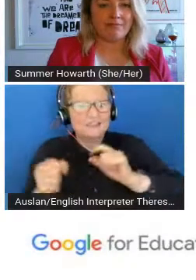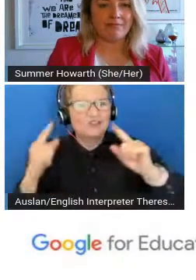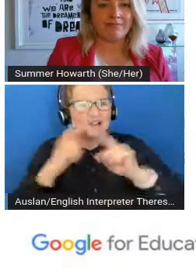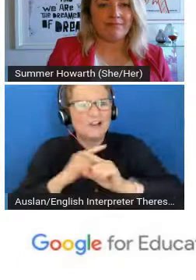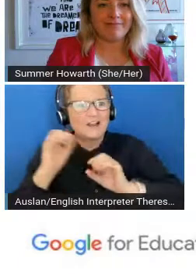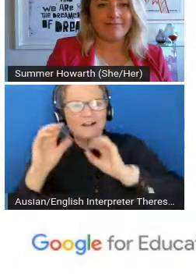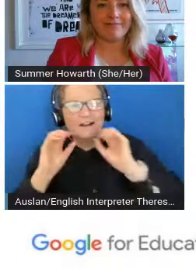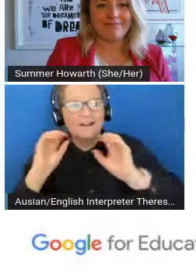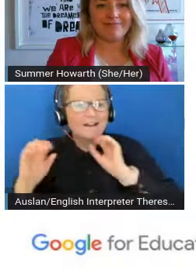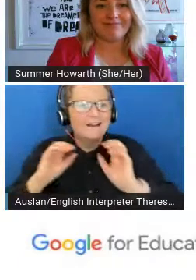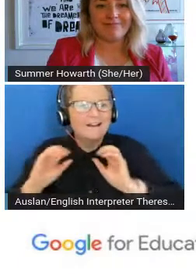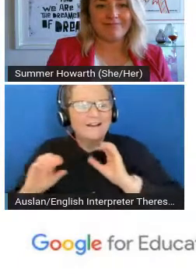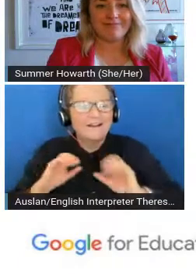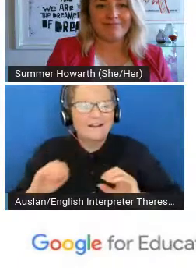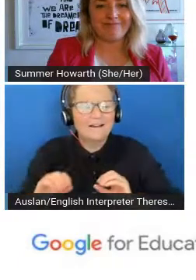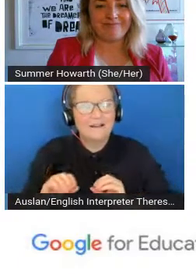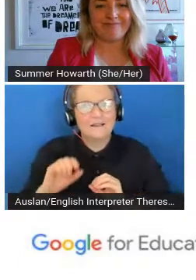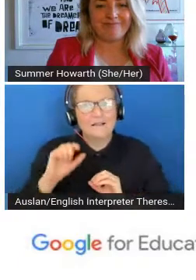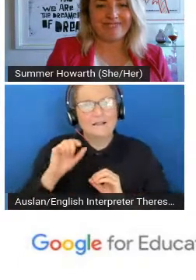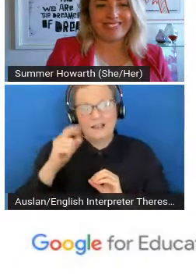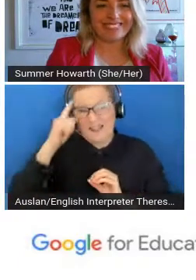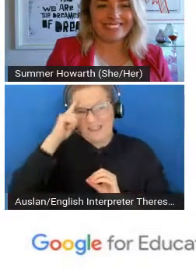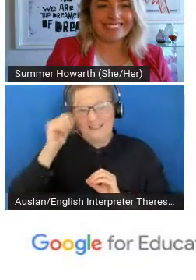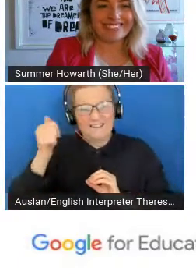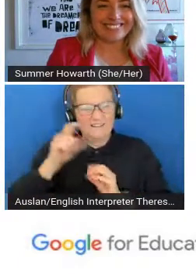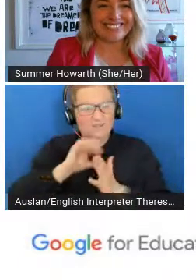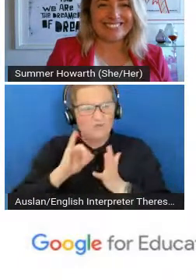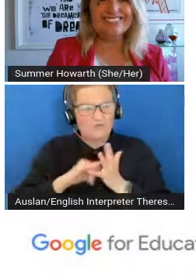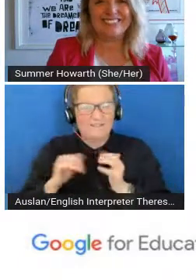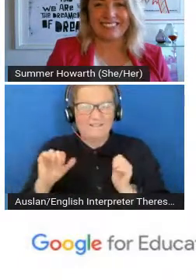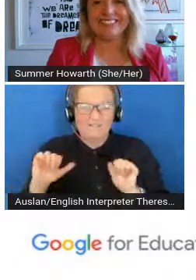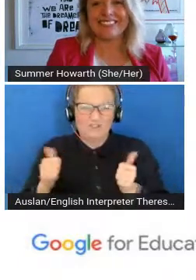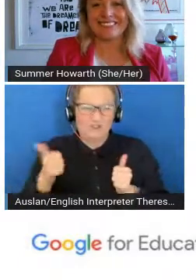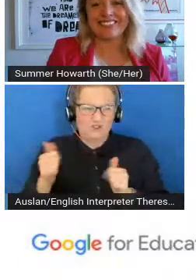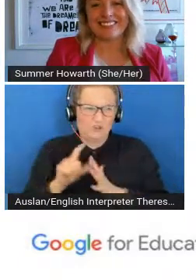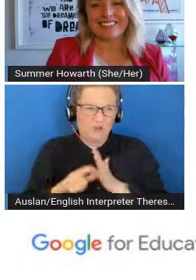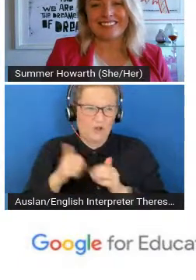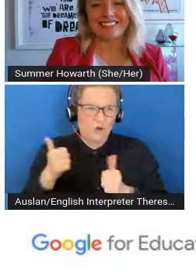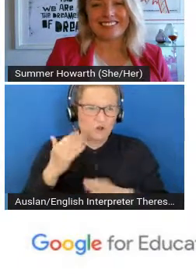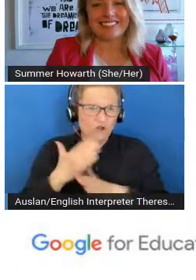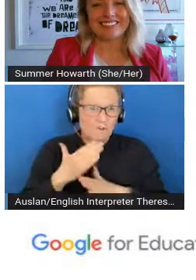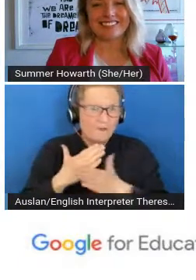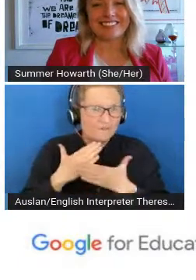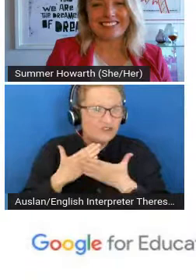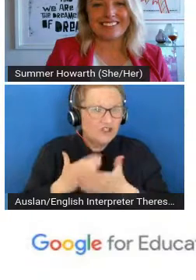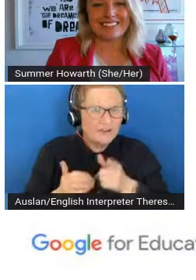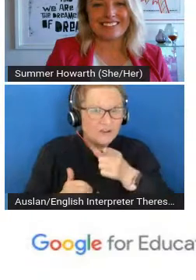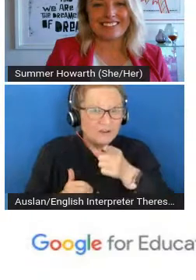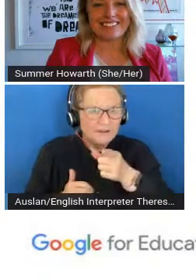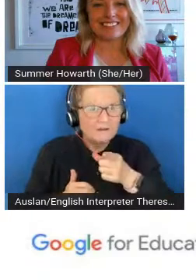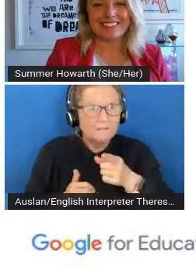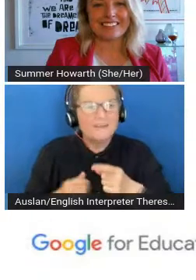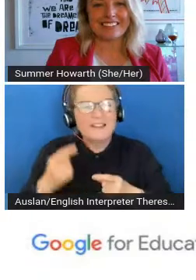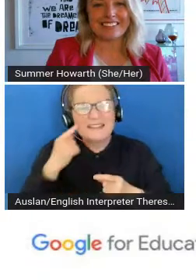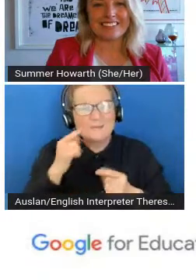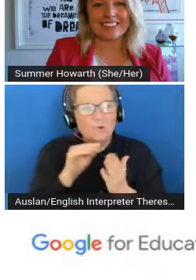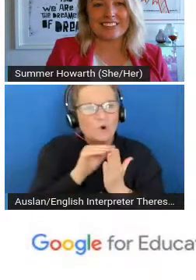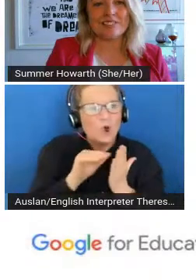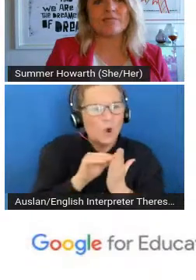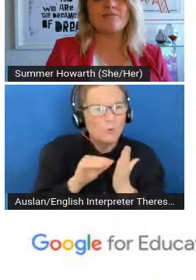of examples. I think Chris did a good job of sharing these in here. So how do we, here's just a simple notes